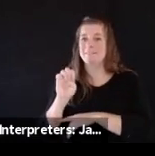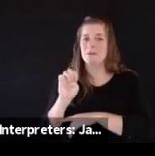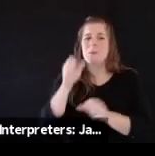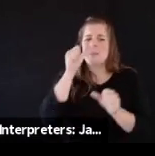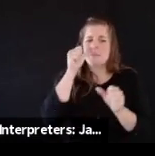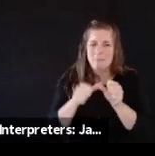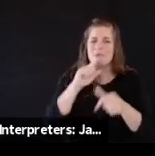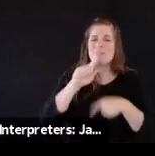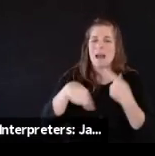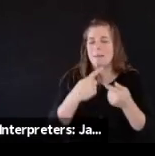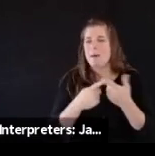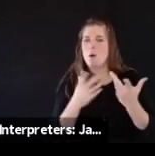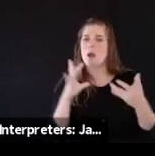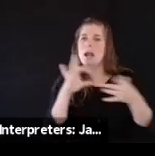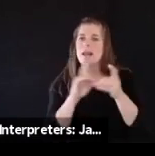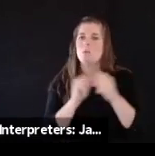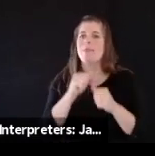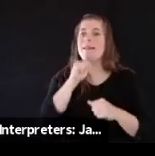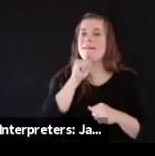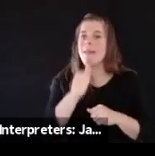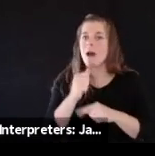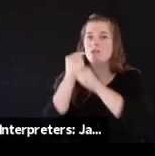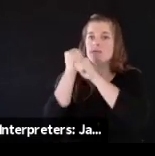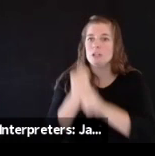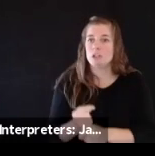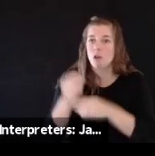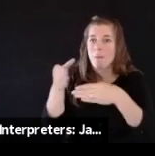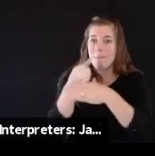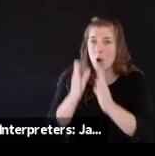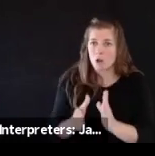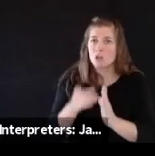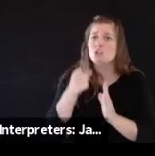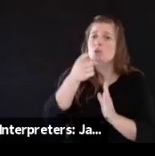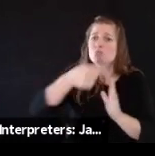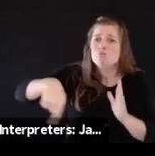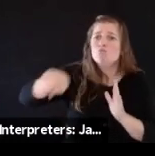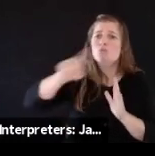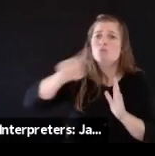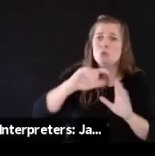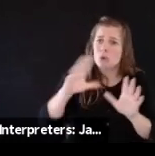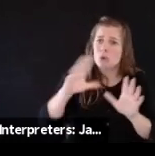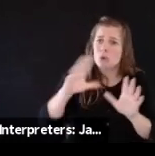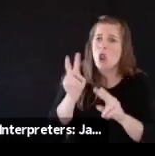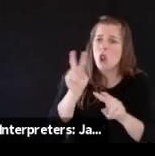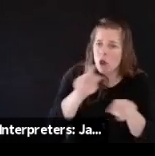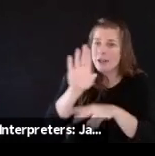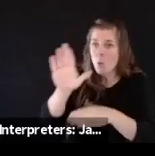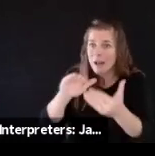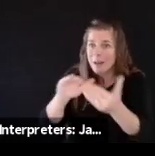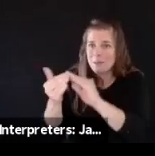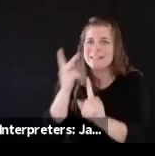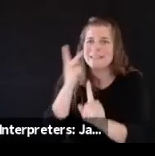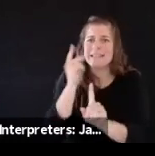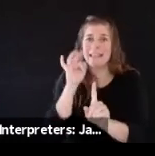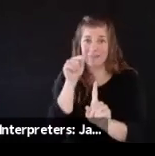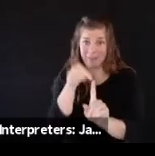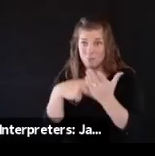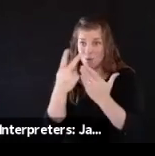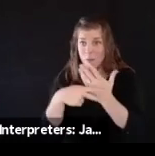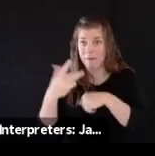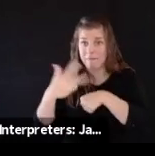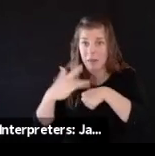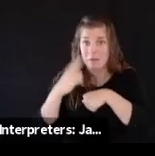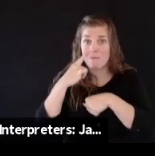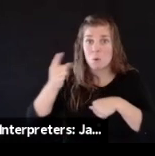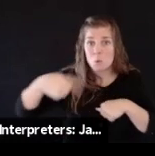non-traditional partners, I would encourage you to look into your community to see if this is currently available, because this might be a